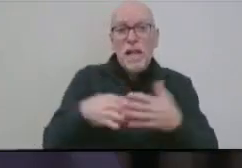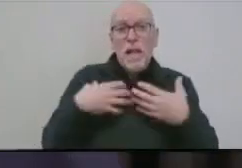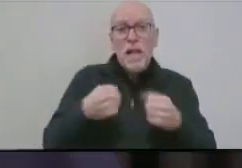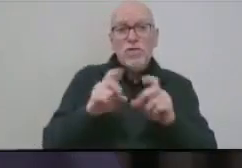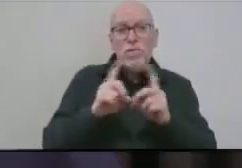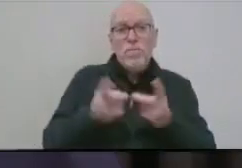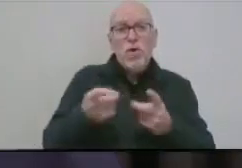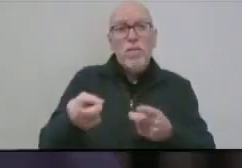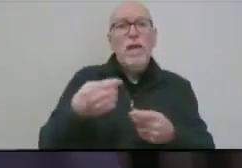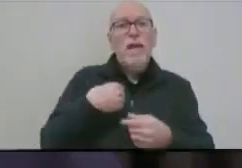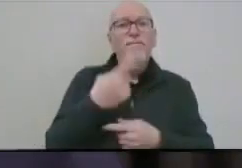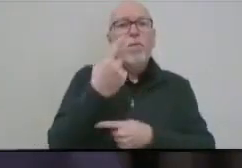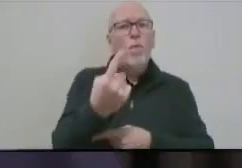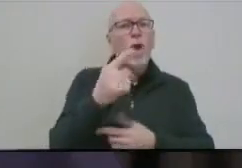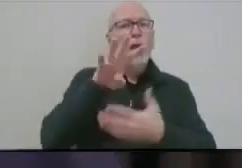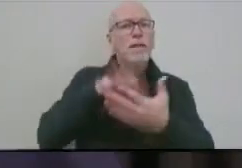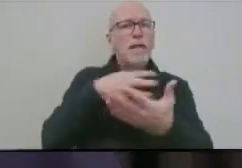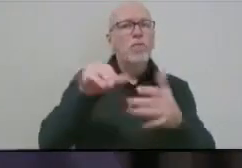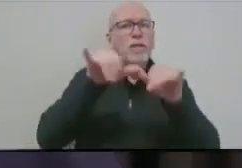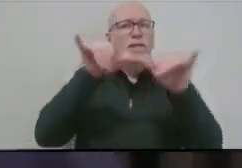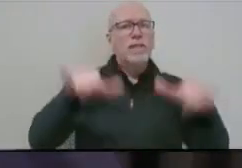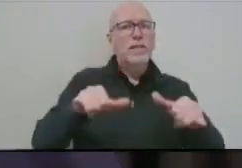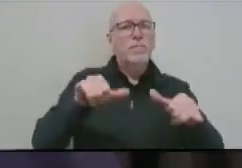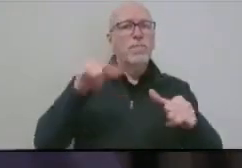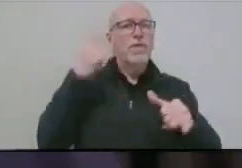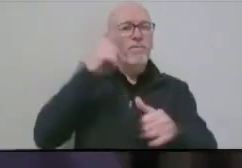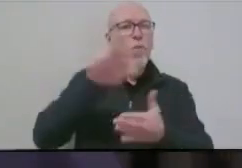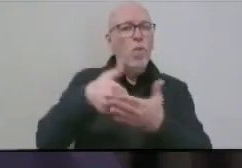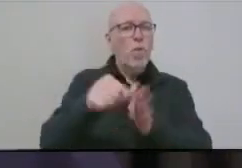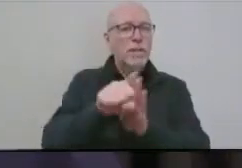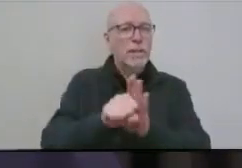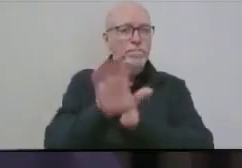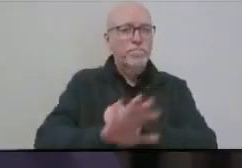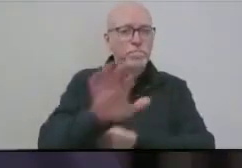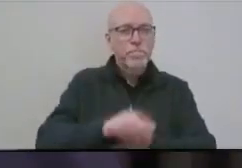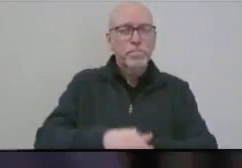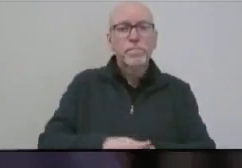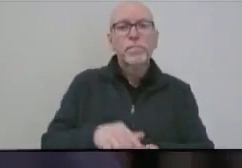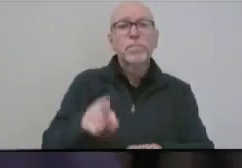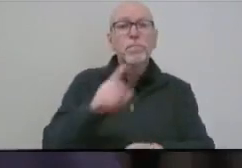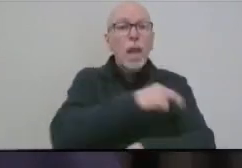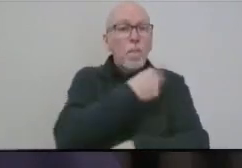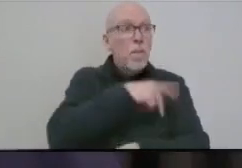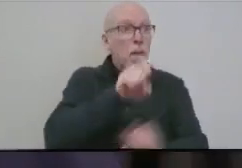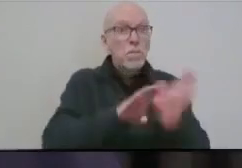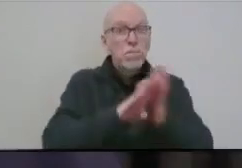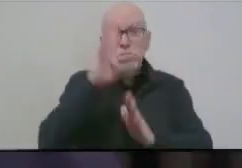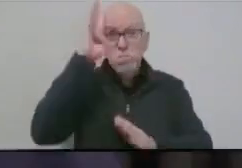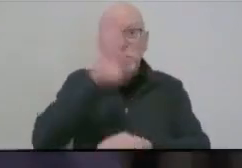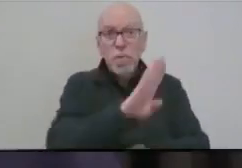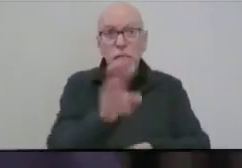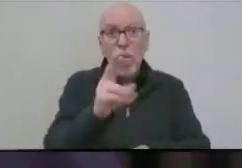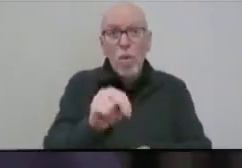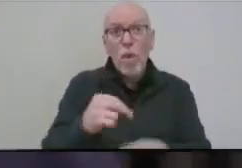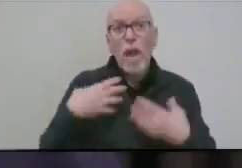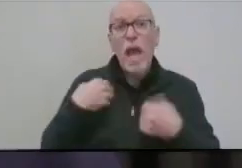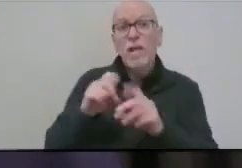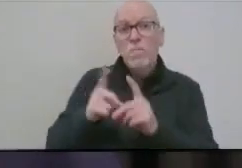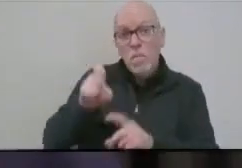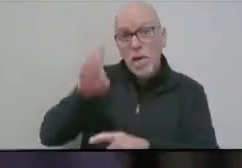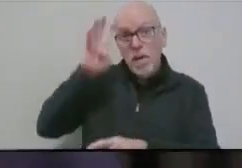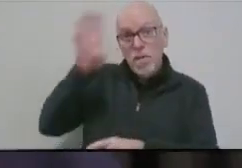single scheduling system that would work statewide. They didn't ask hospitals to build their own or for each health department to take on this task